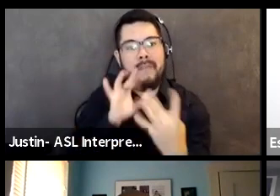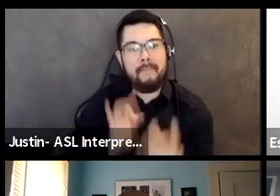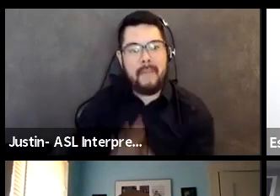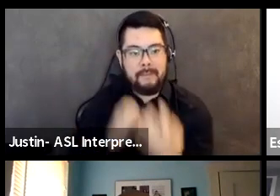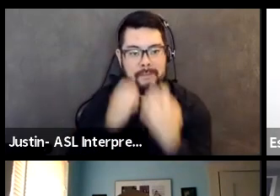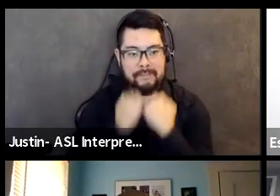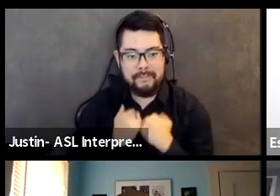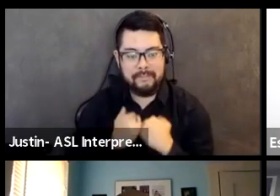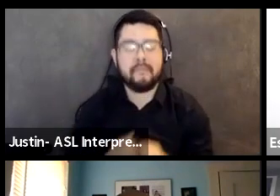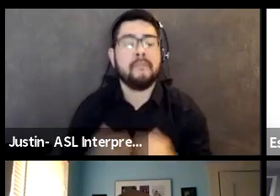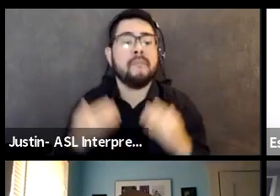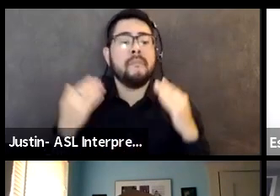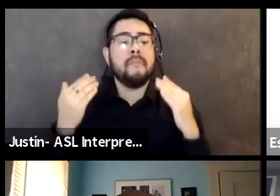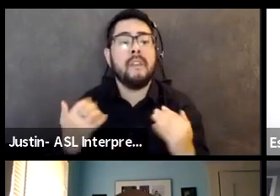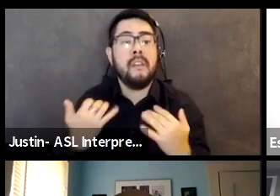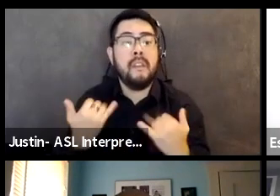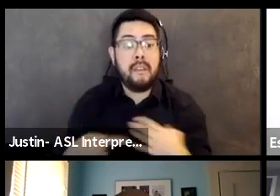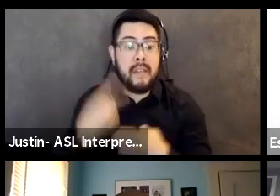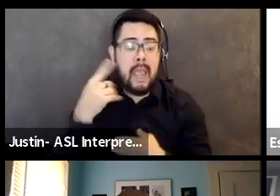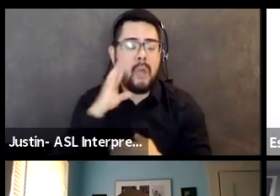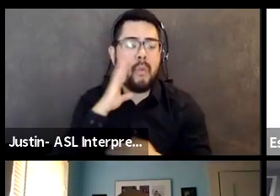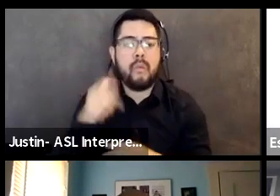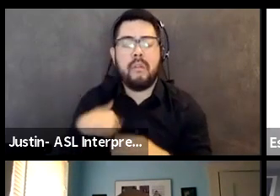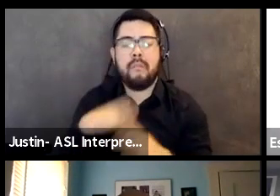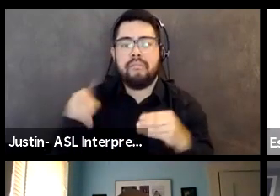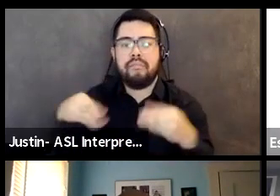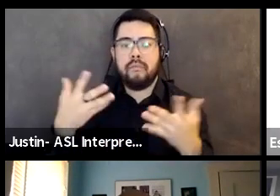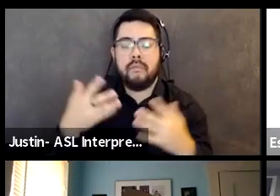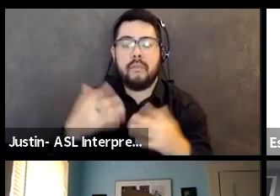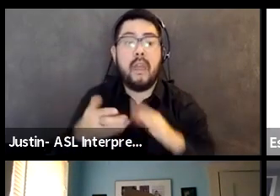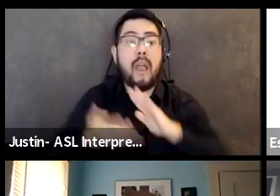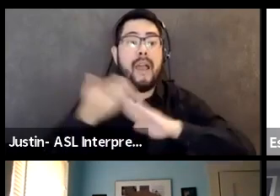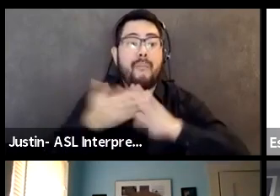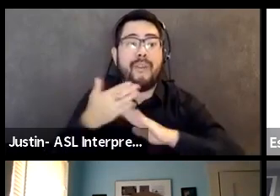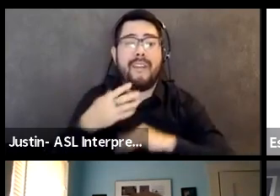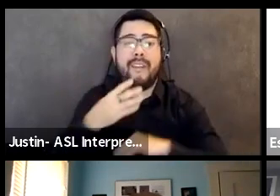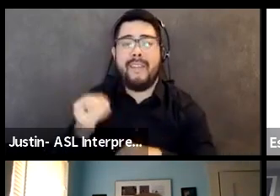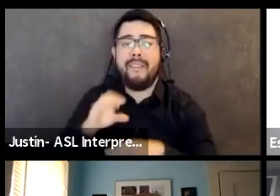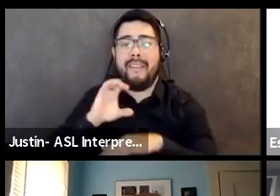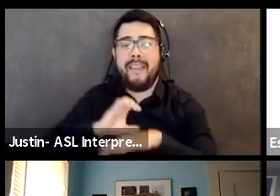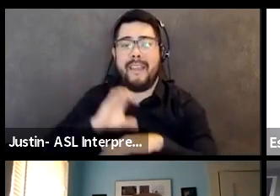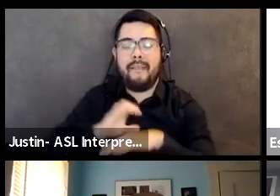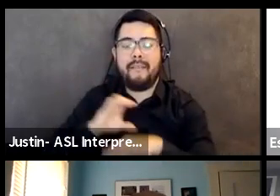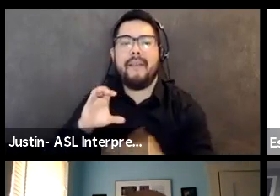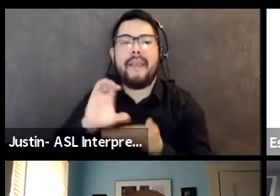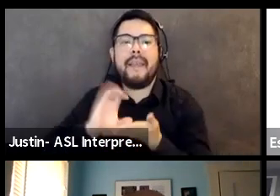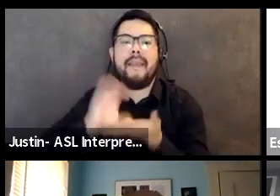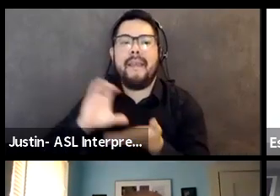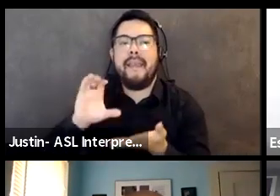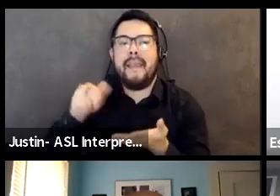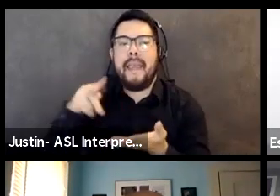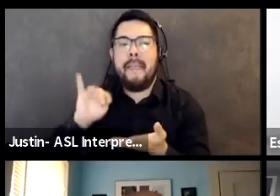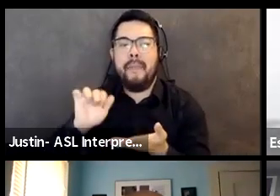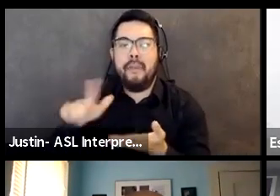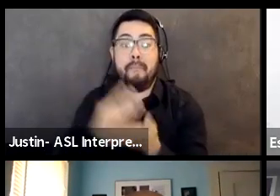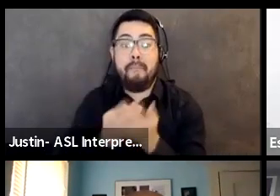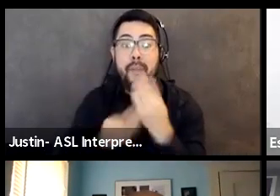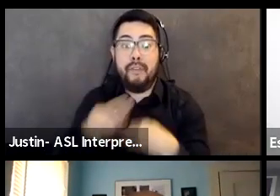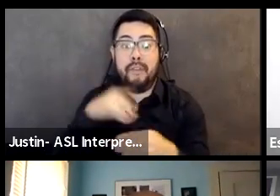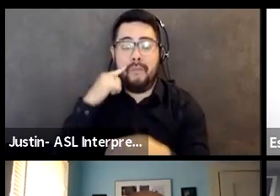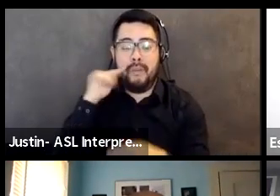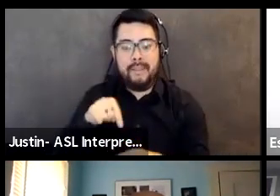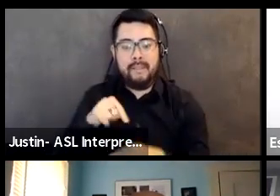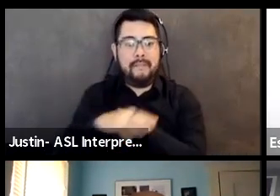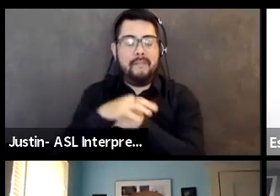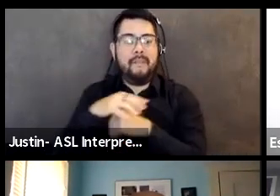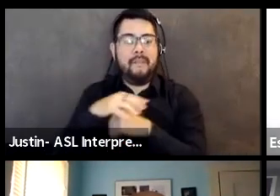today we will also be presenting the operating and capital budget for the upcoming school year we also know it's important to note